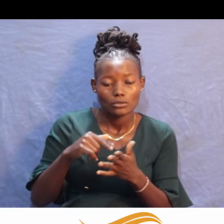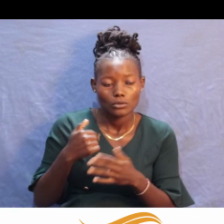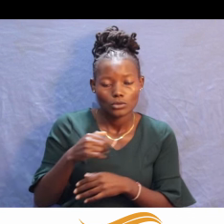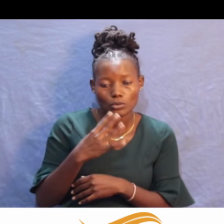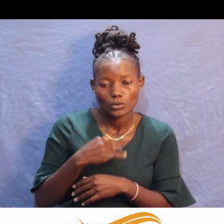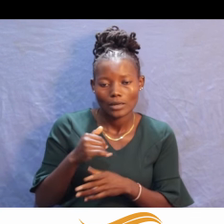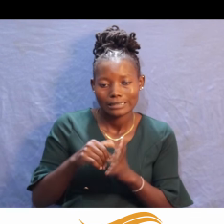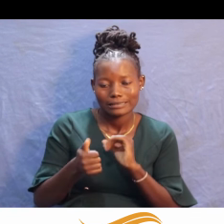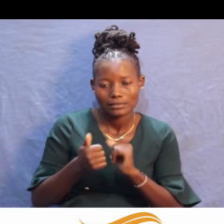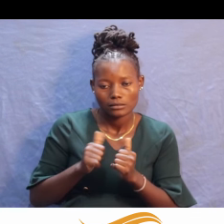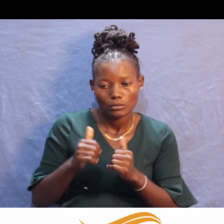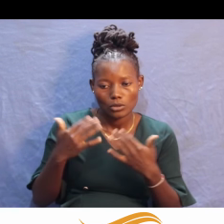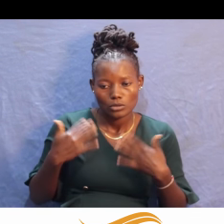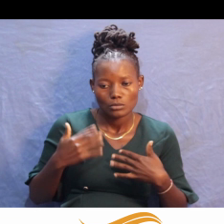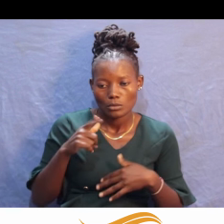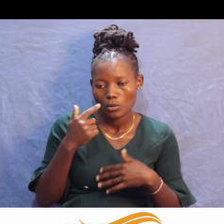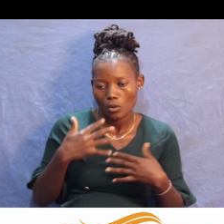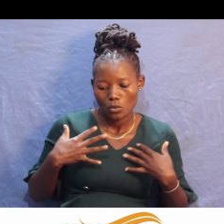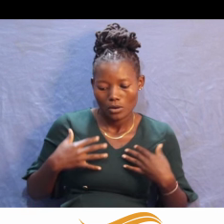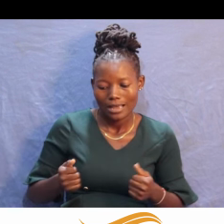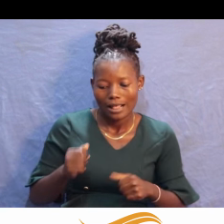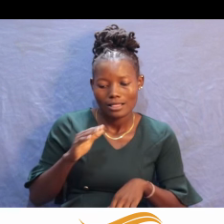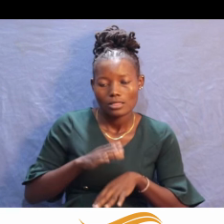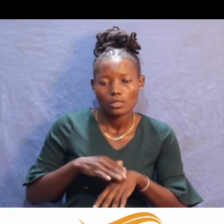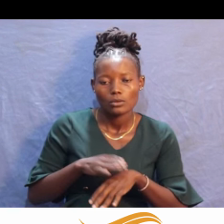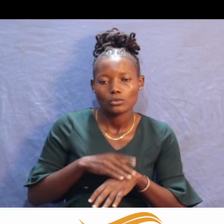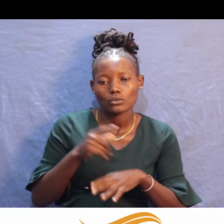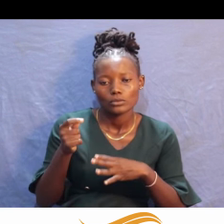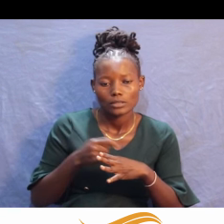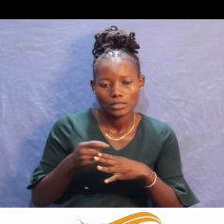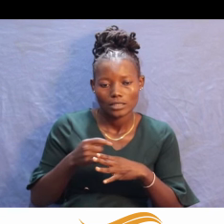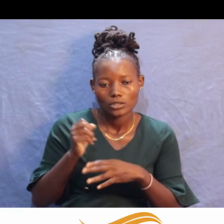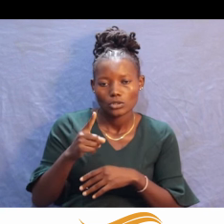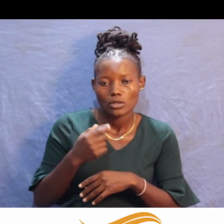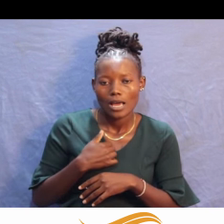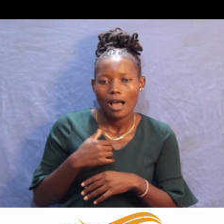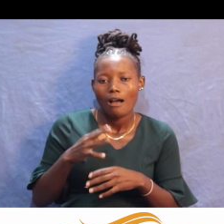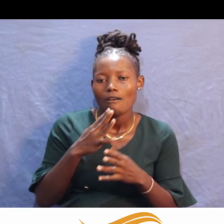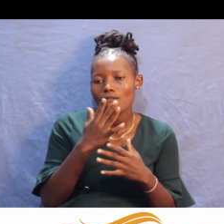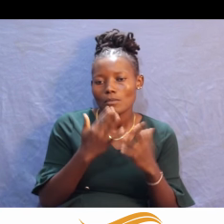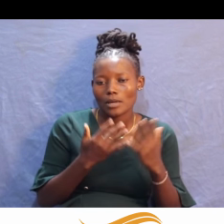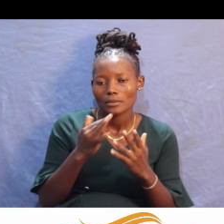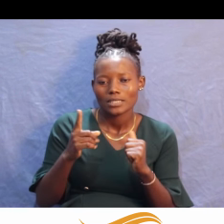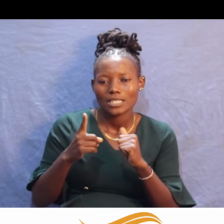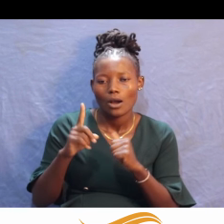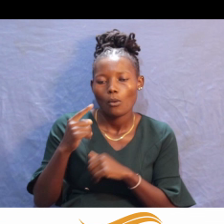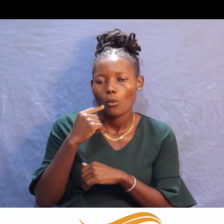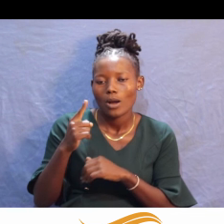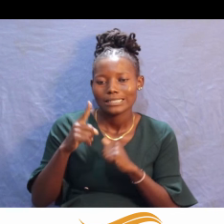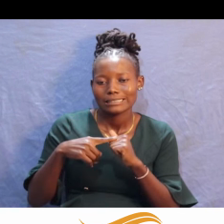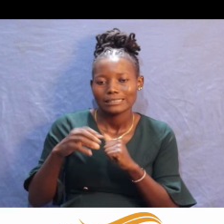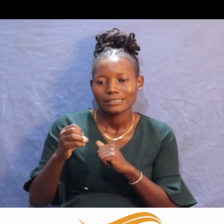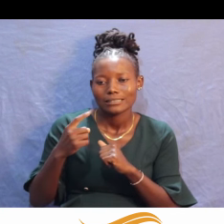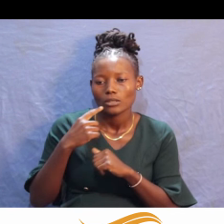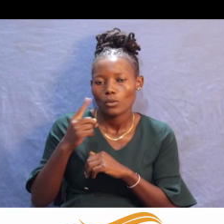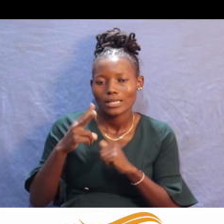So people that are healthy during exercise will have a blood pressure of 160, 170, 180,